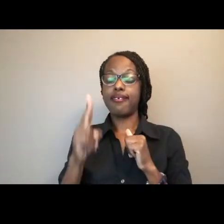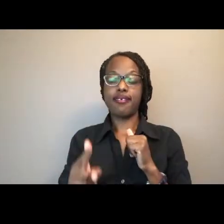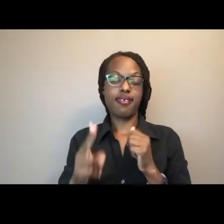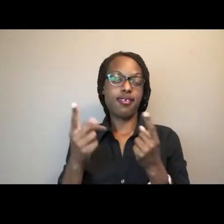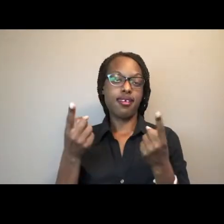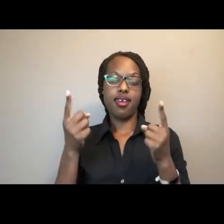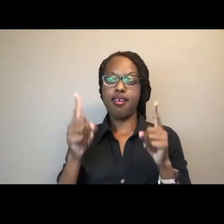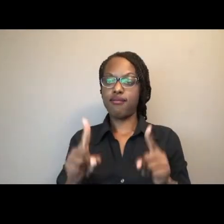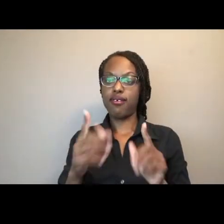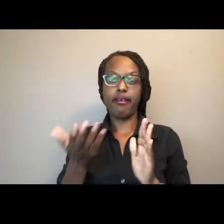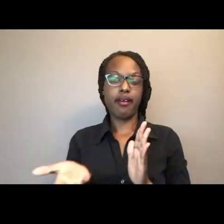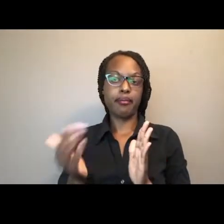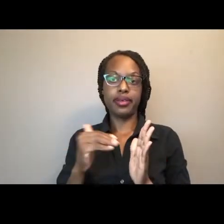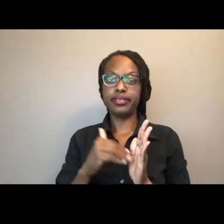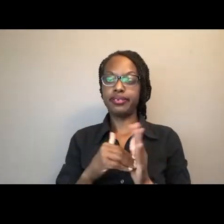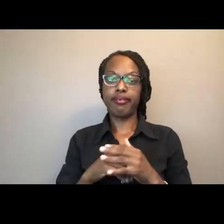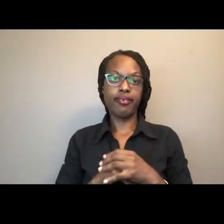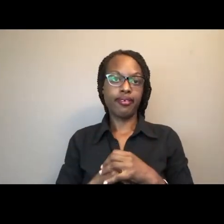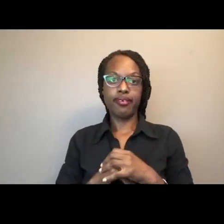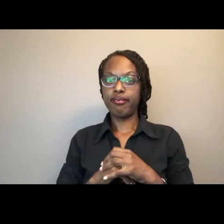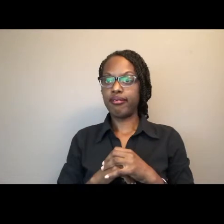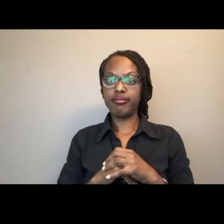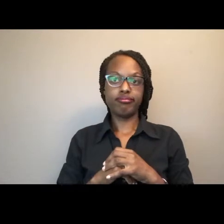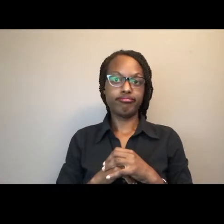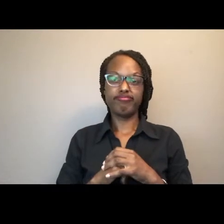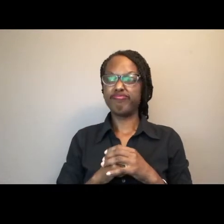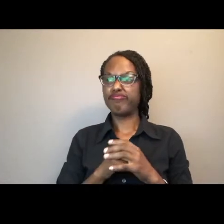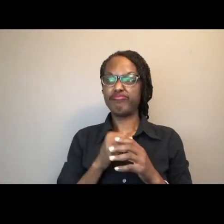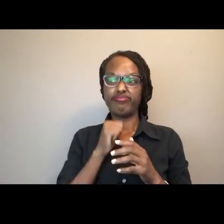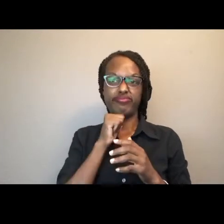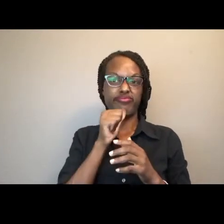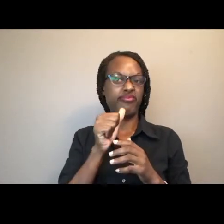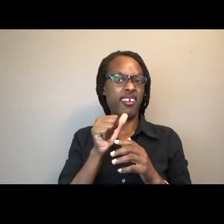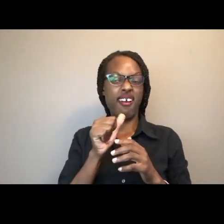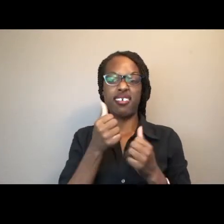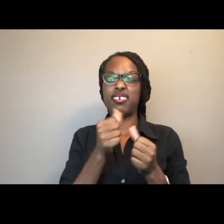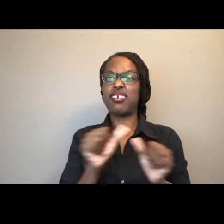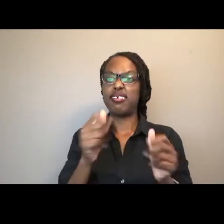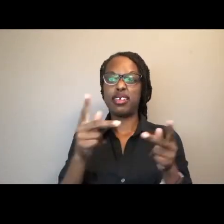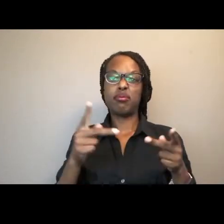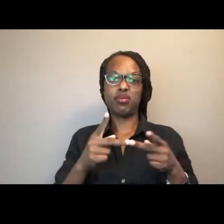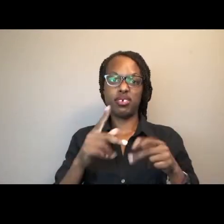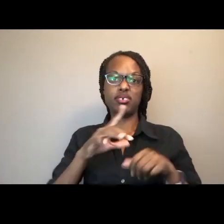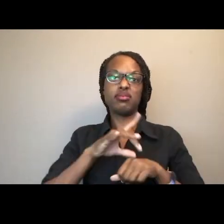happens again. Not in this world.